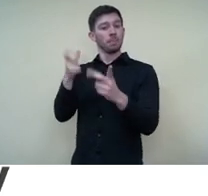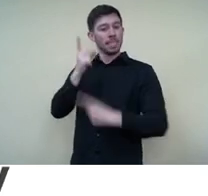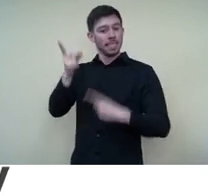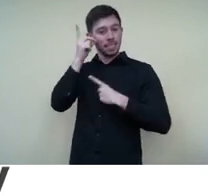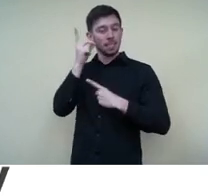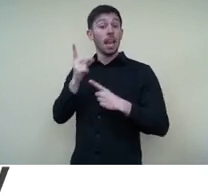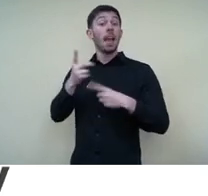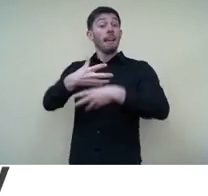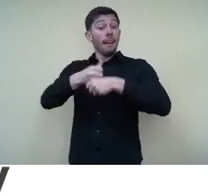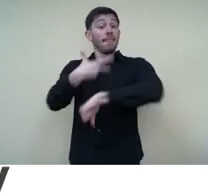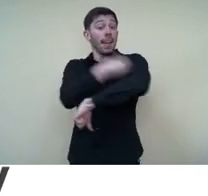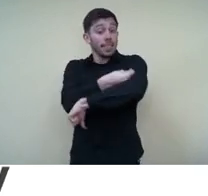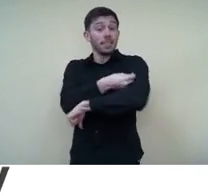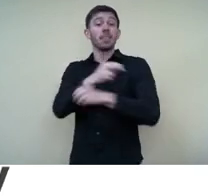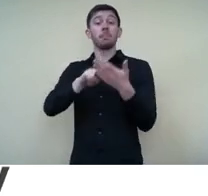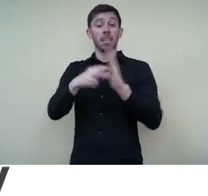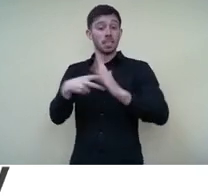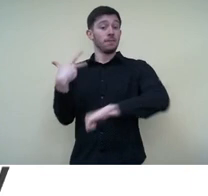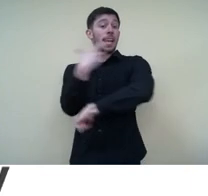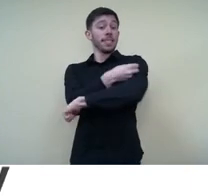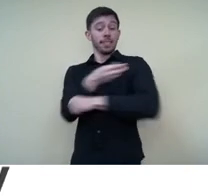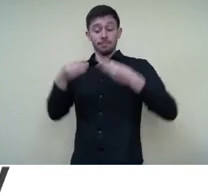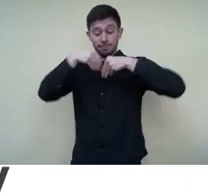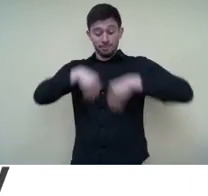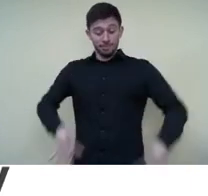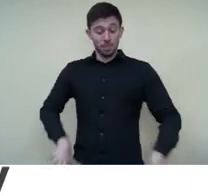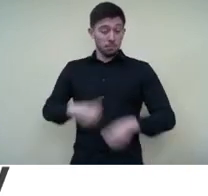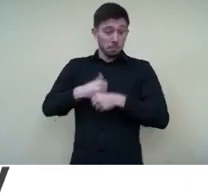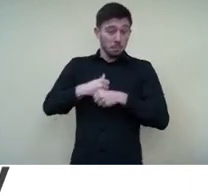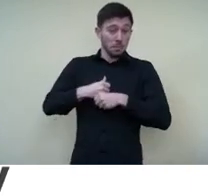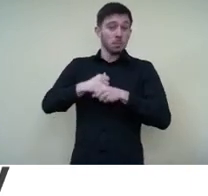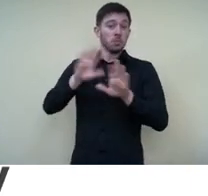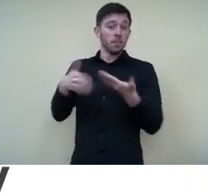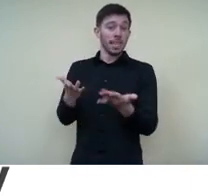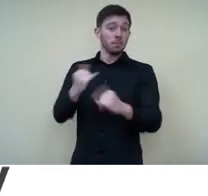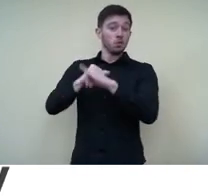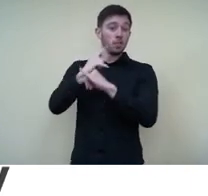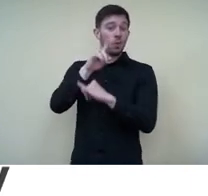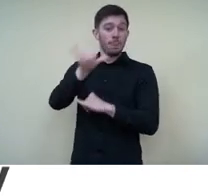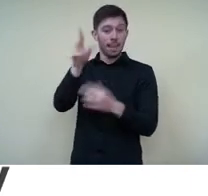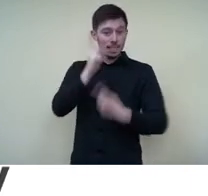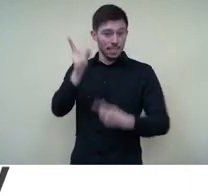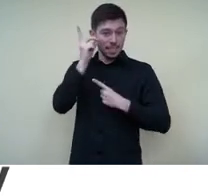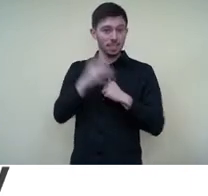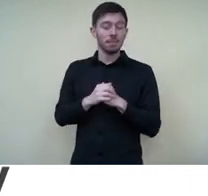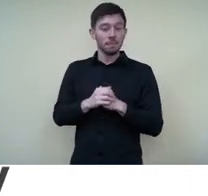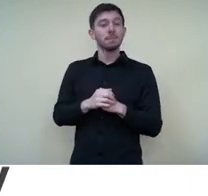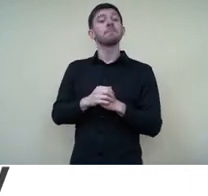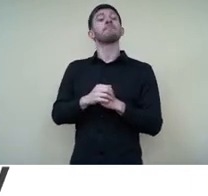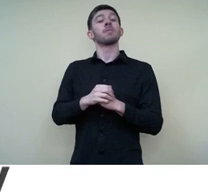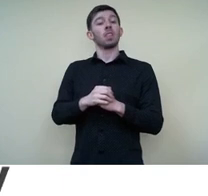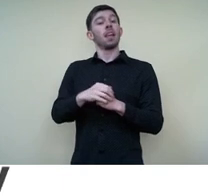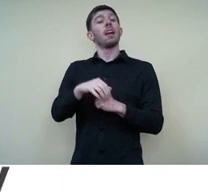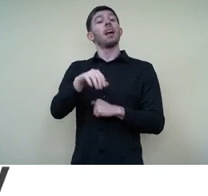act of introducing a vaccine into the body to produce immunity to a specific disease, is immunization. It's also synonymous with vaccination